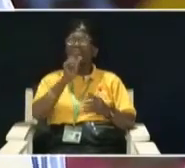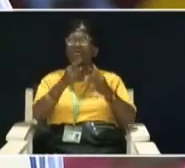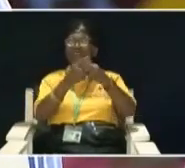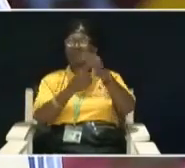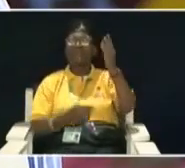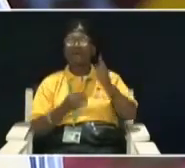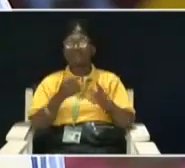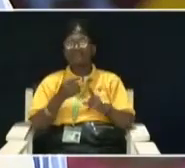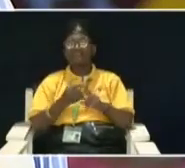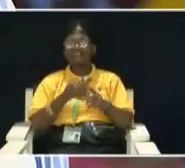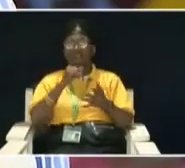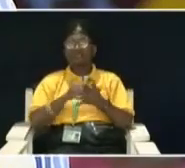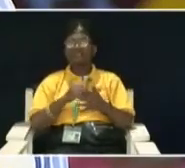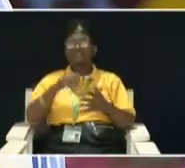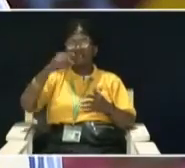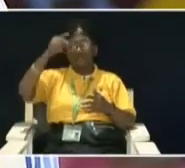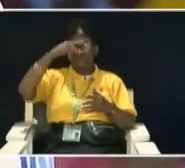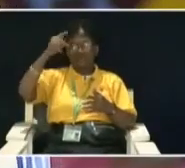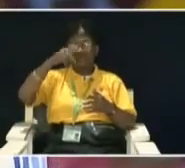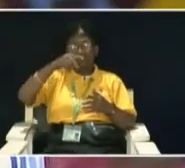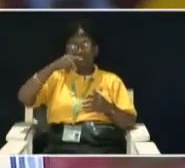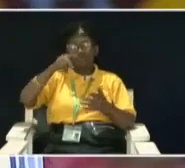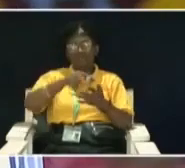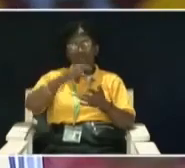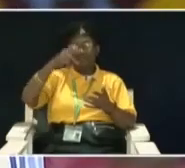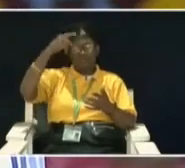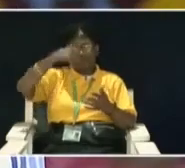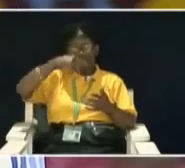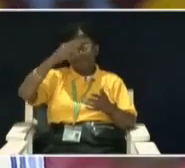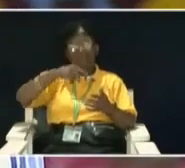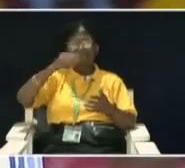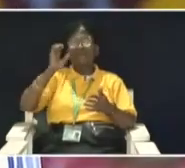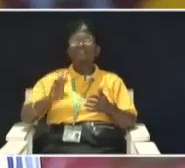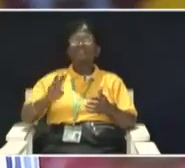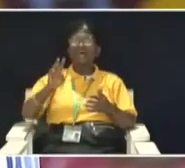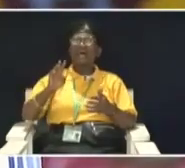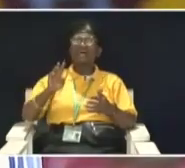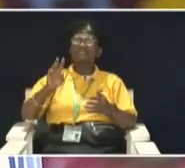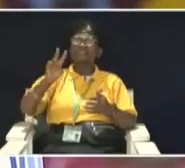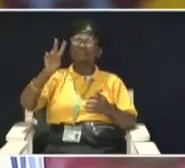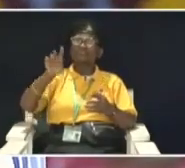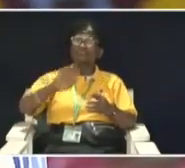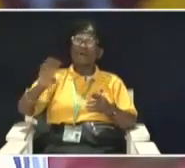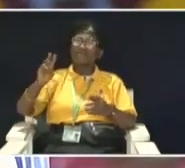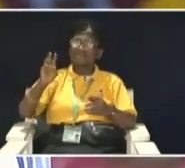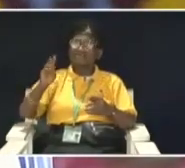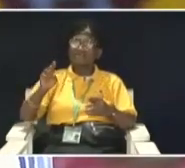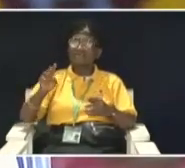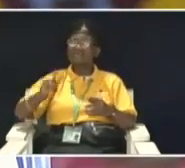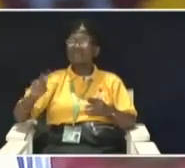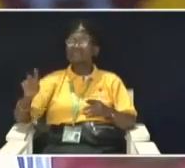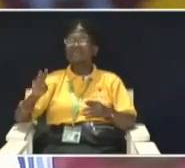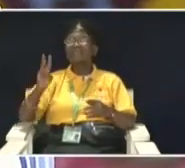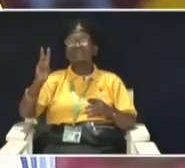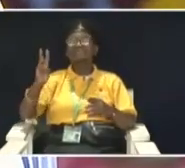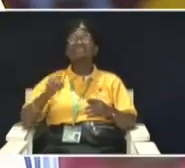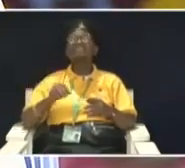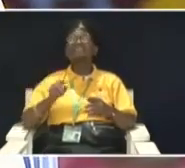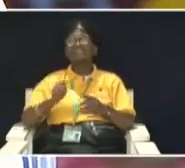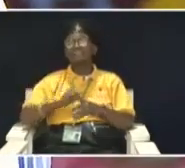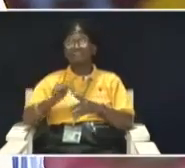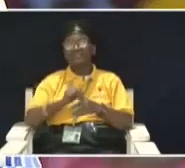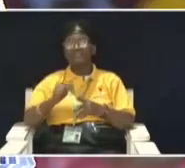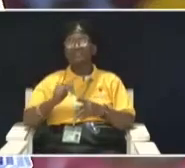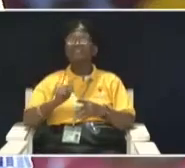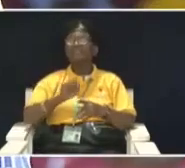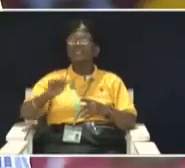22, verse 6. Proverbs 22, verse 6. He said, "Train up your child in the way he should go,